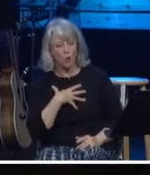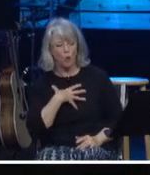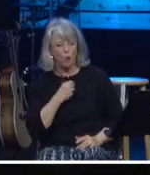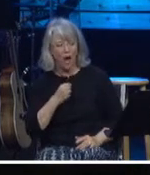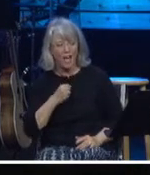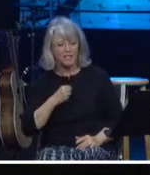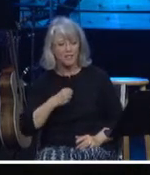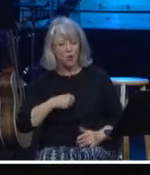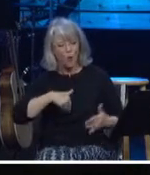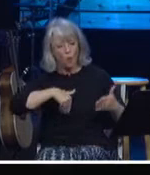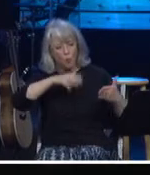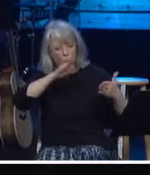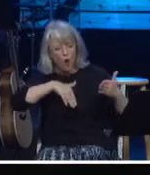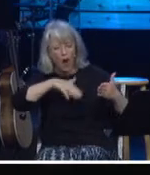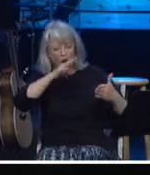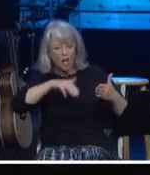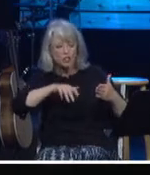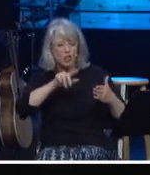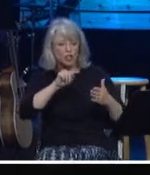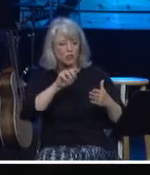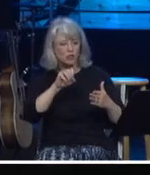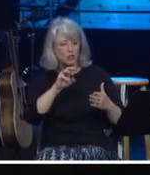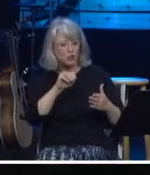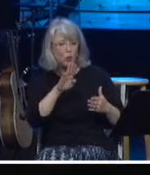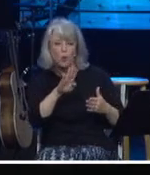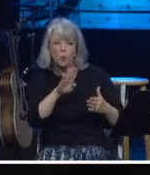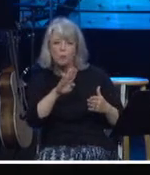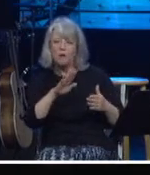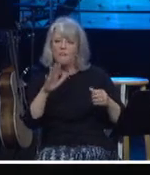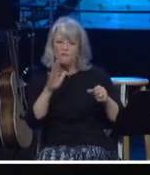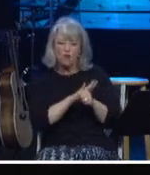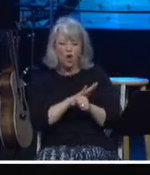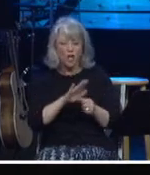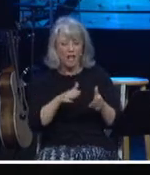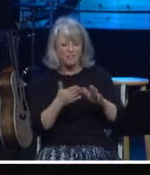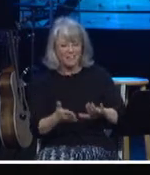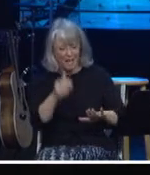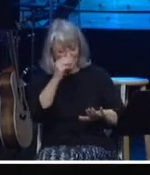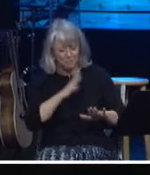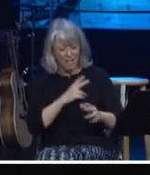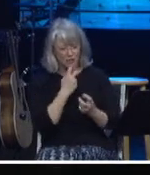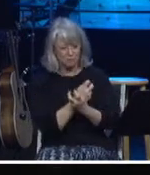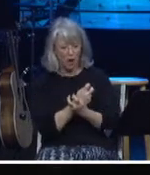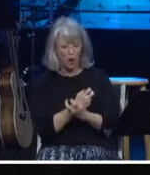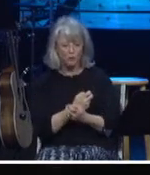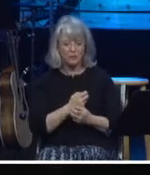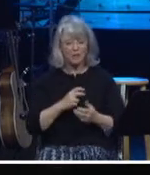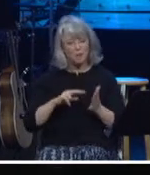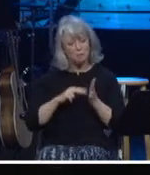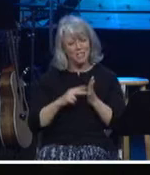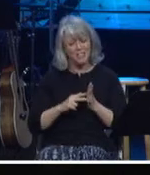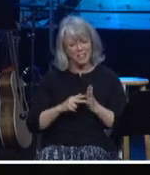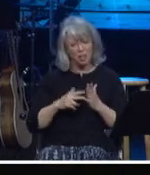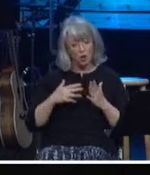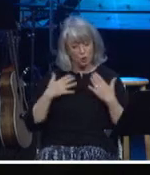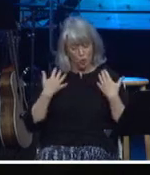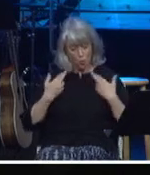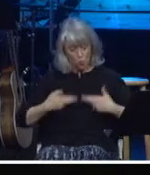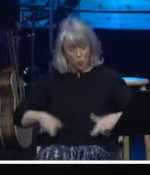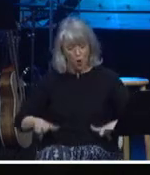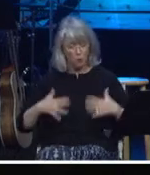men's bones. You might be beautiful on the outside. You've washed your robes today. You have clean tassels.